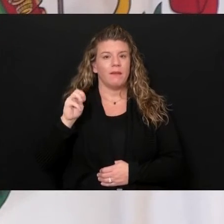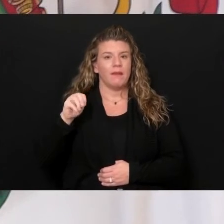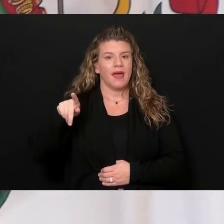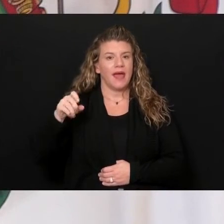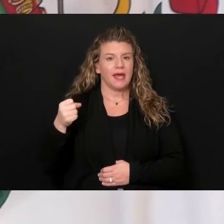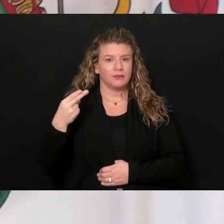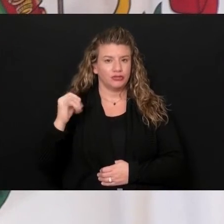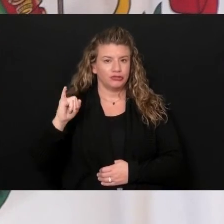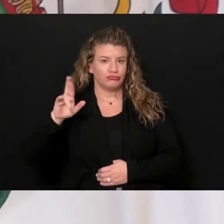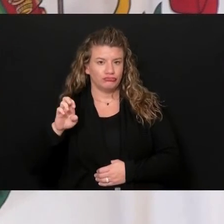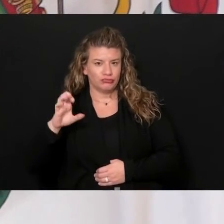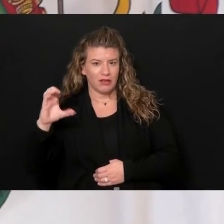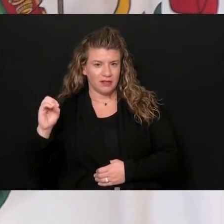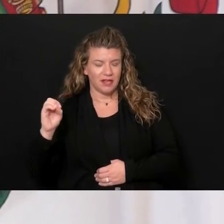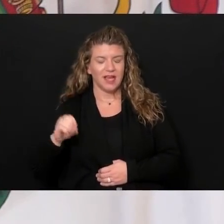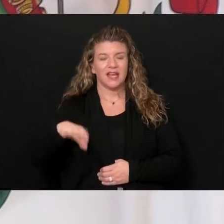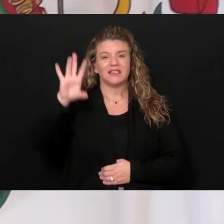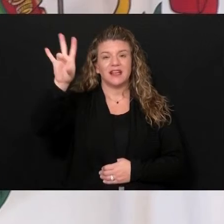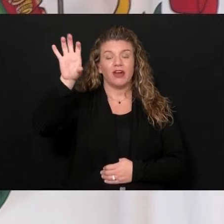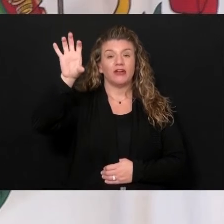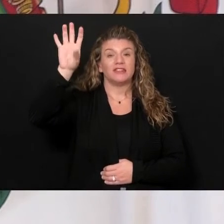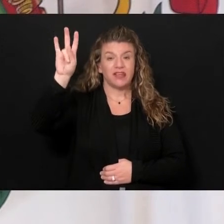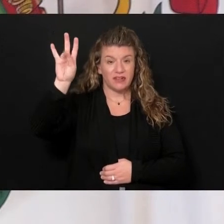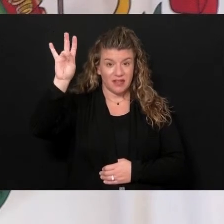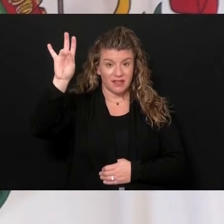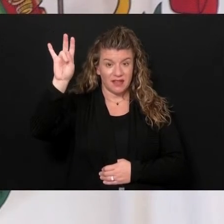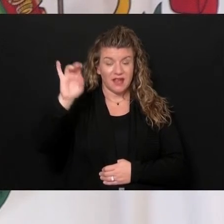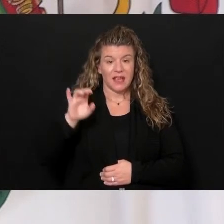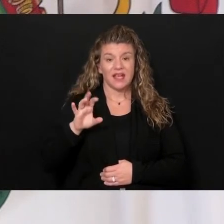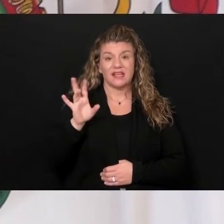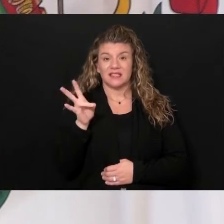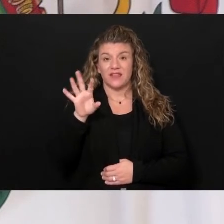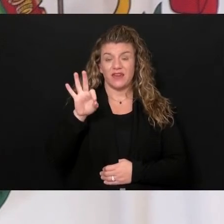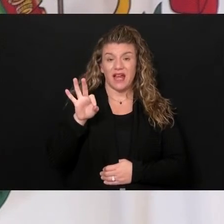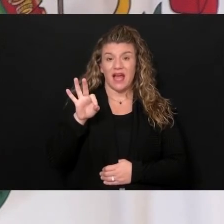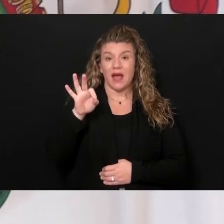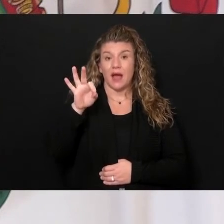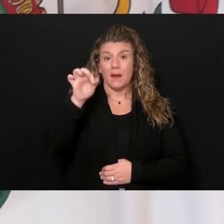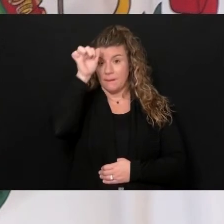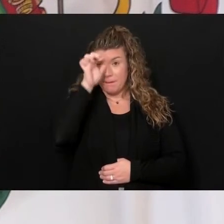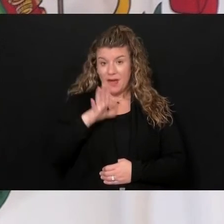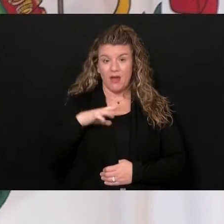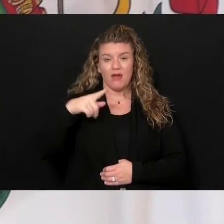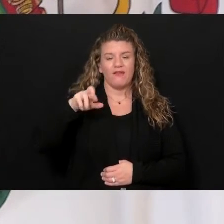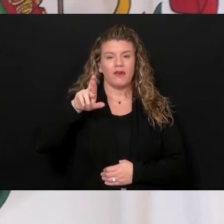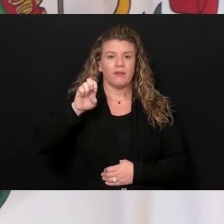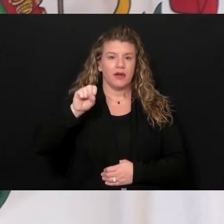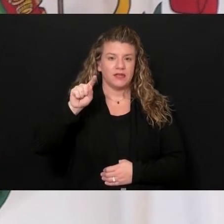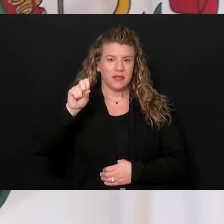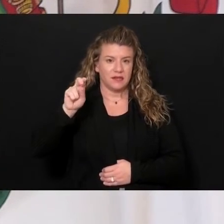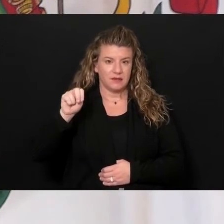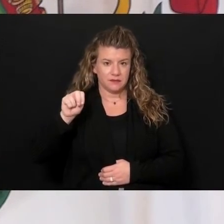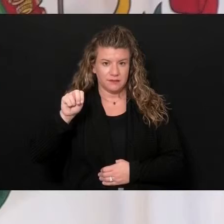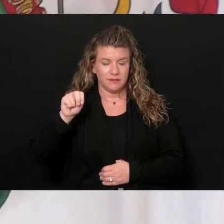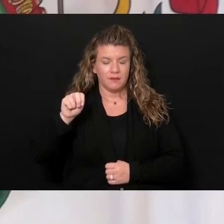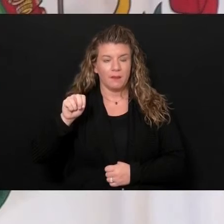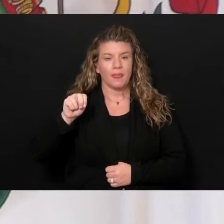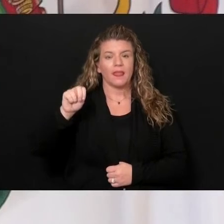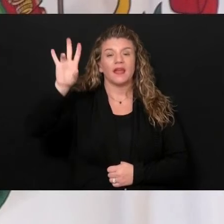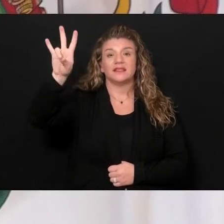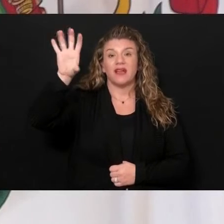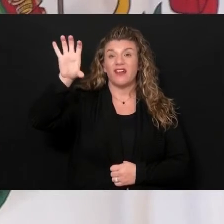County. Our 717th death is a 79-year-old male from Preston County.